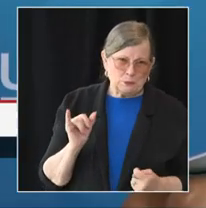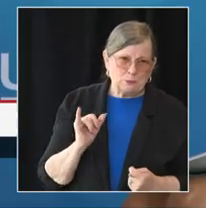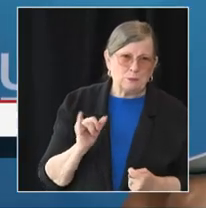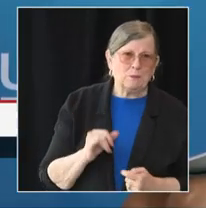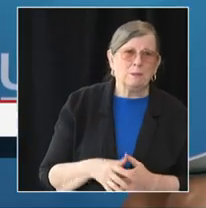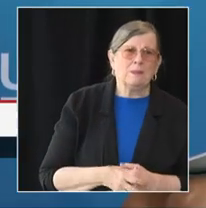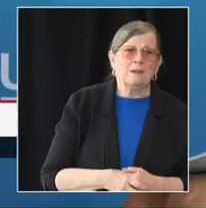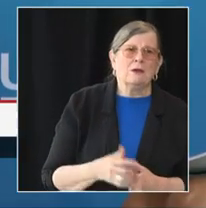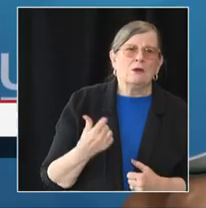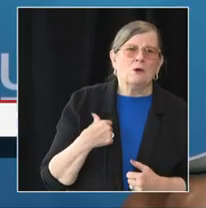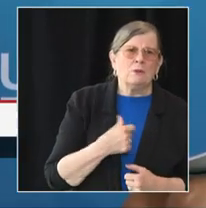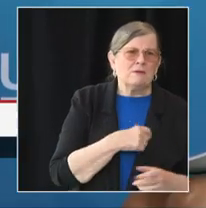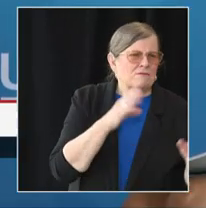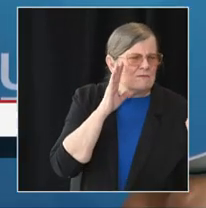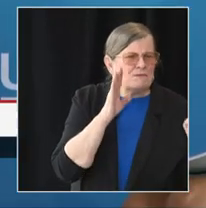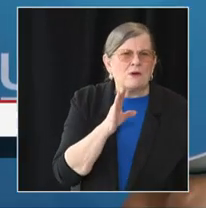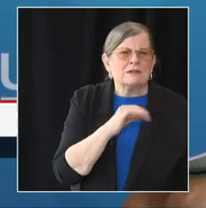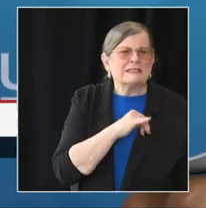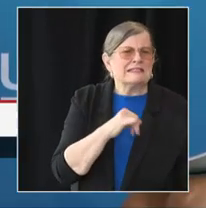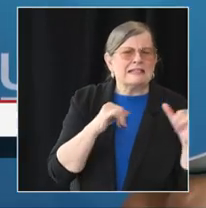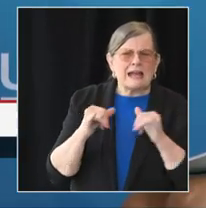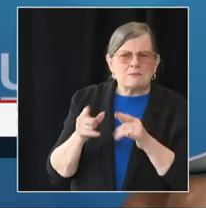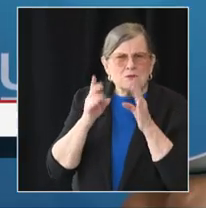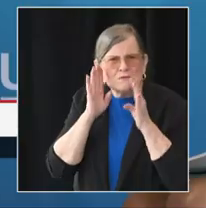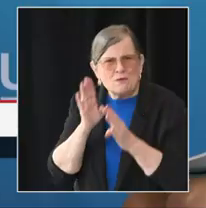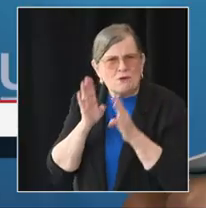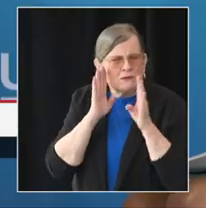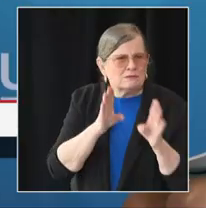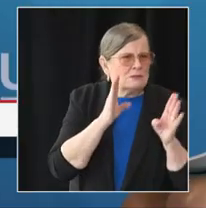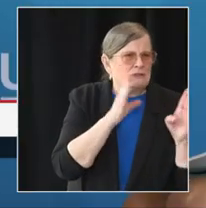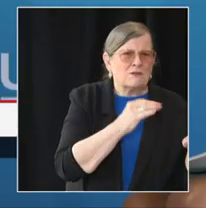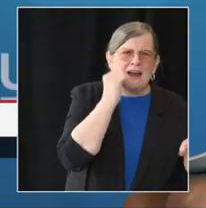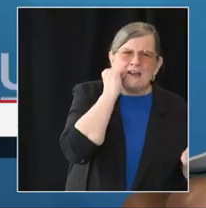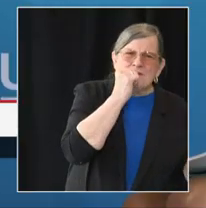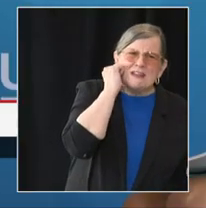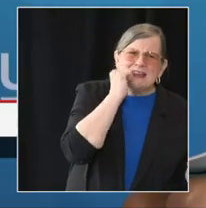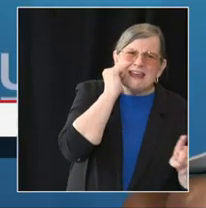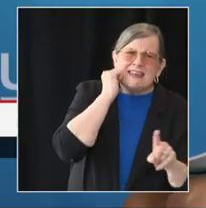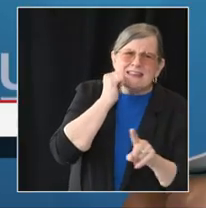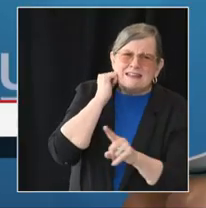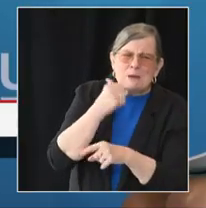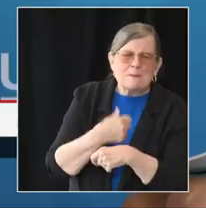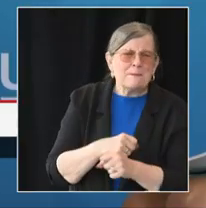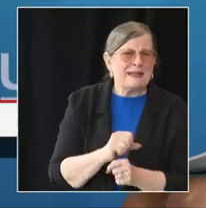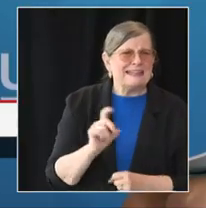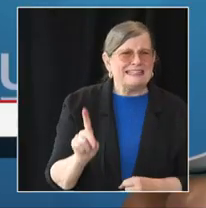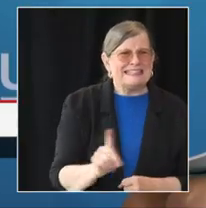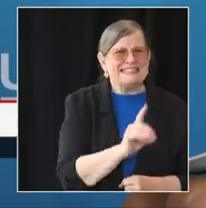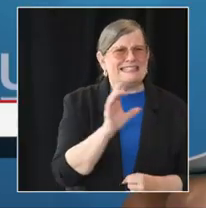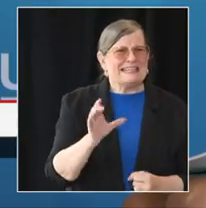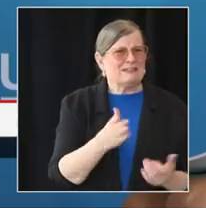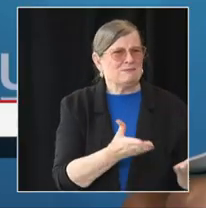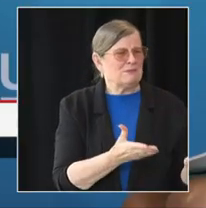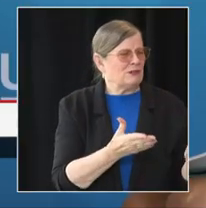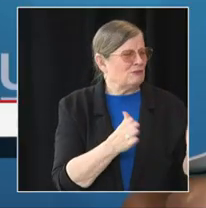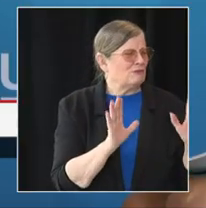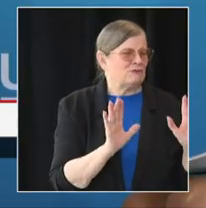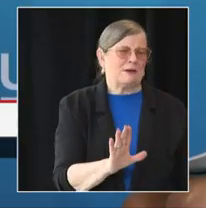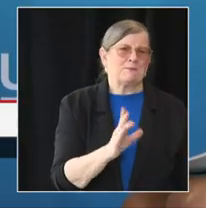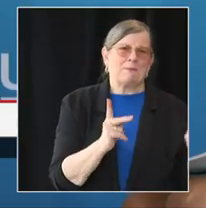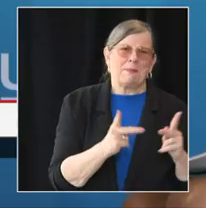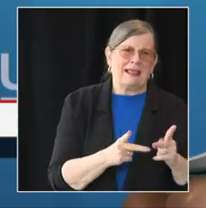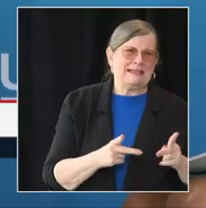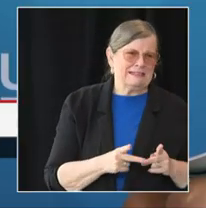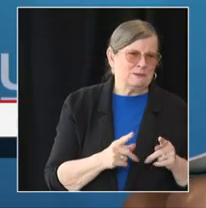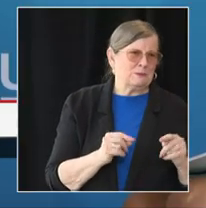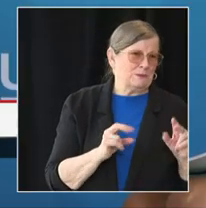day on how to make D.C. and continue to make D.C. a great place to